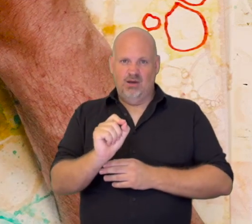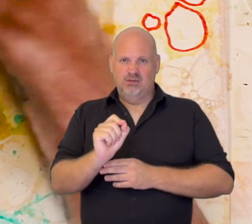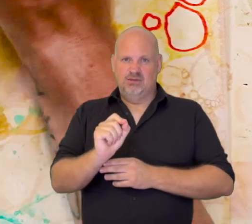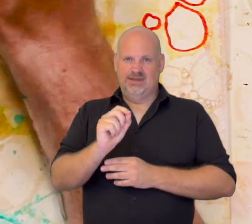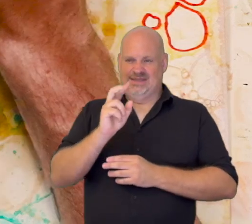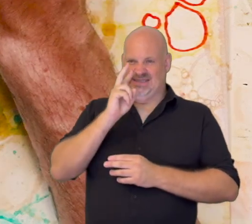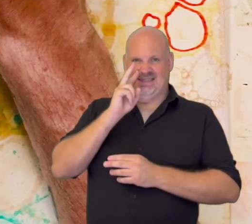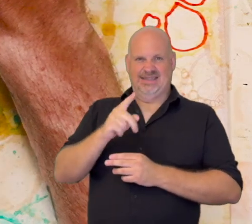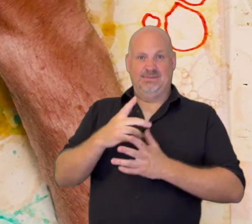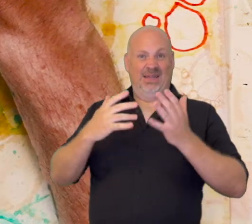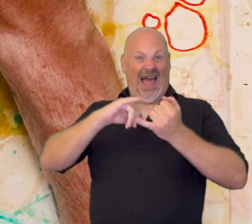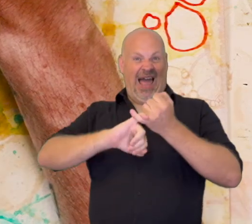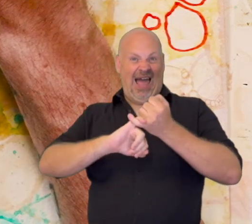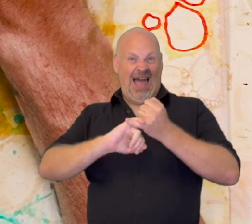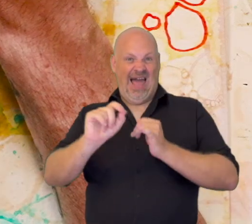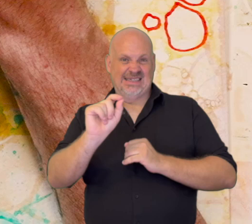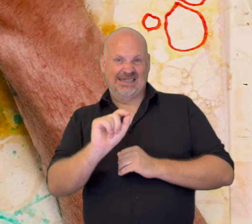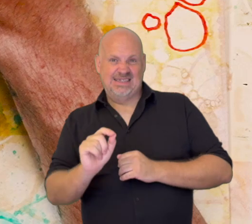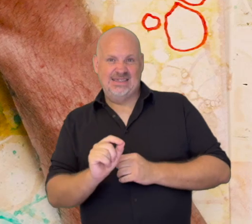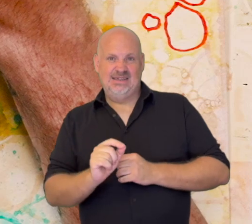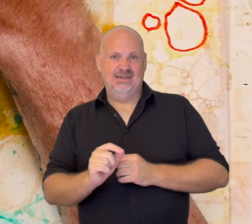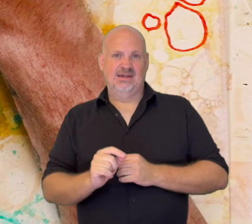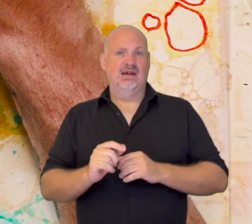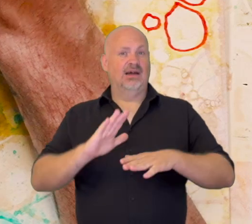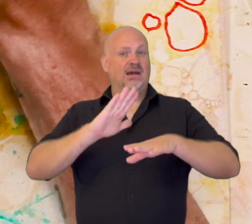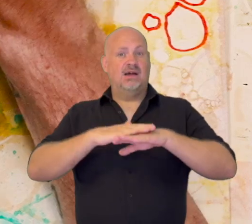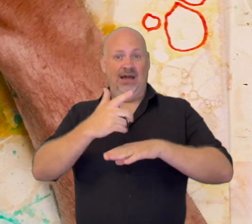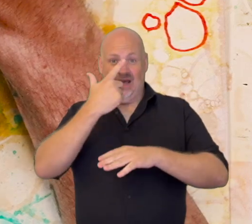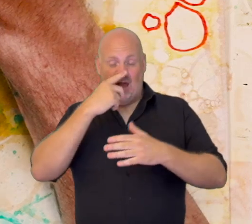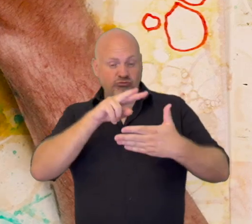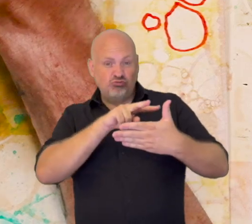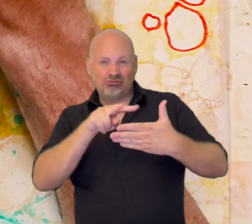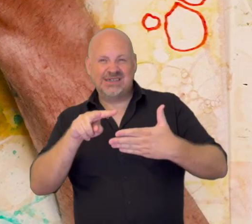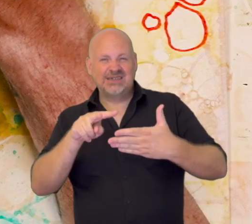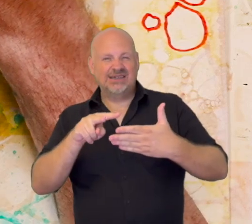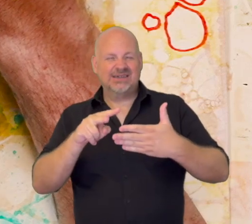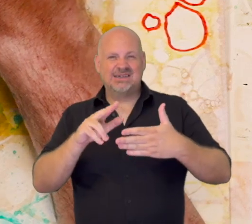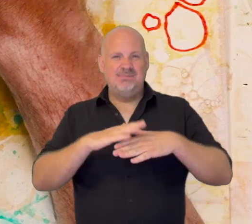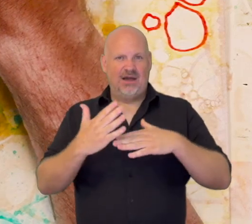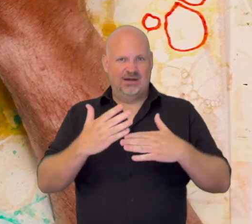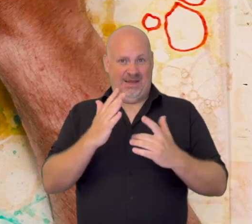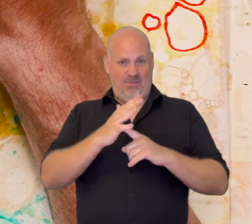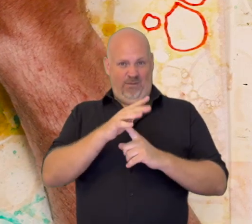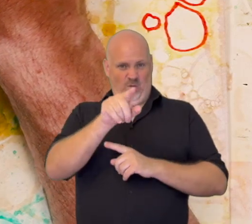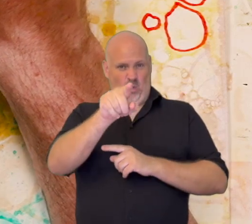a bit of a big S, but it doesn't even matter if anyone can read it. It's only for